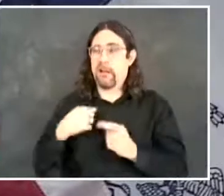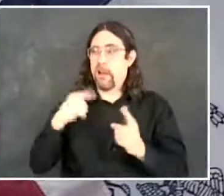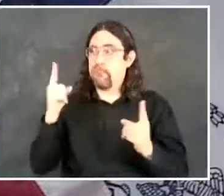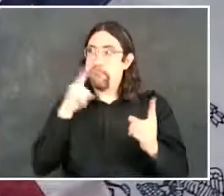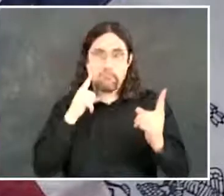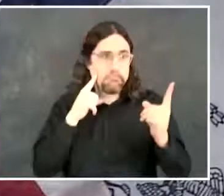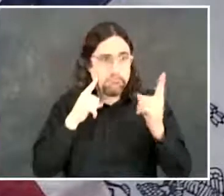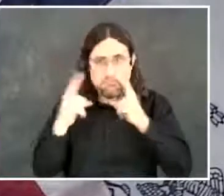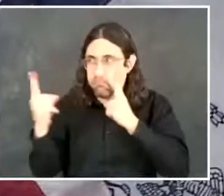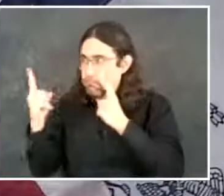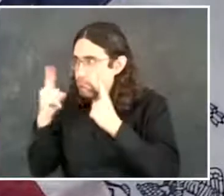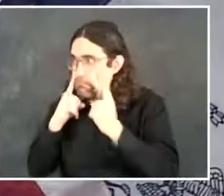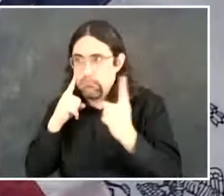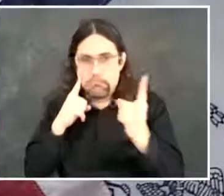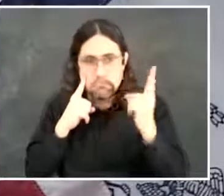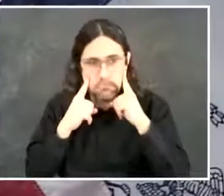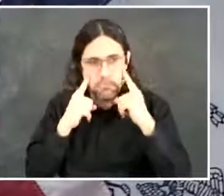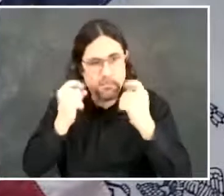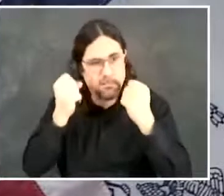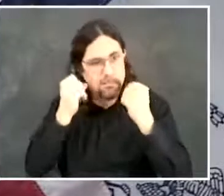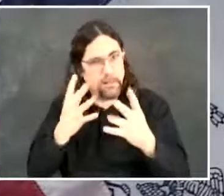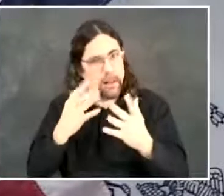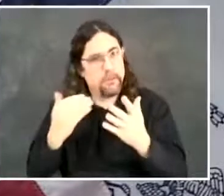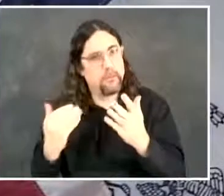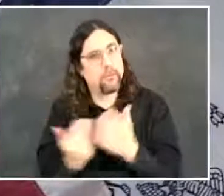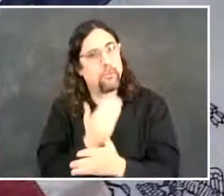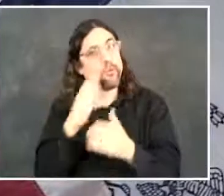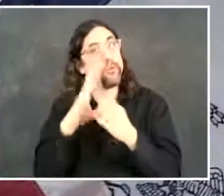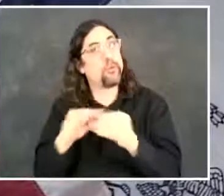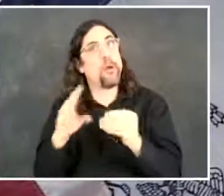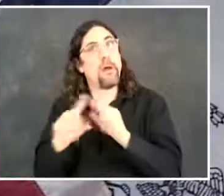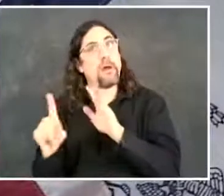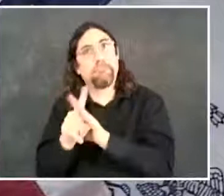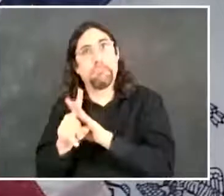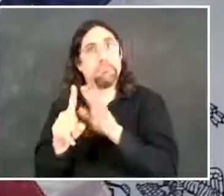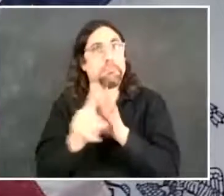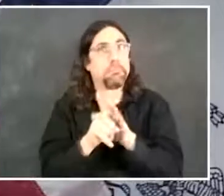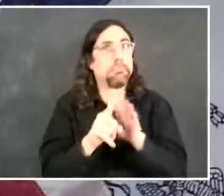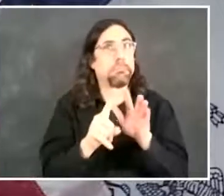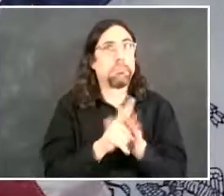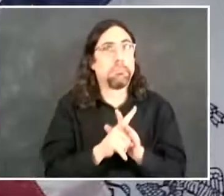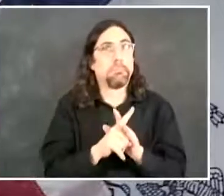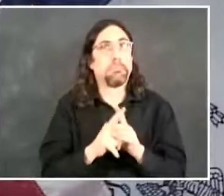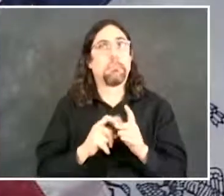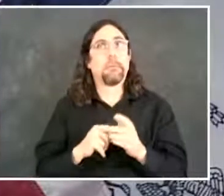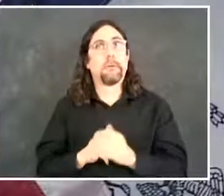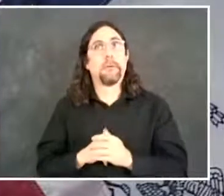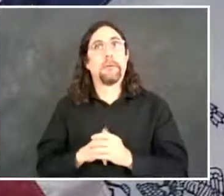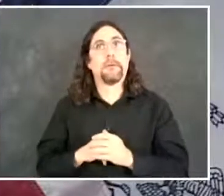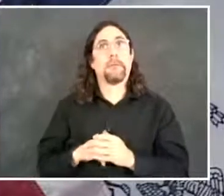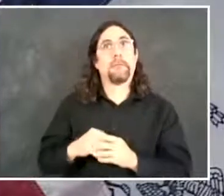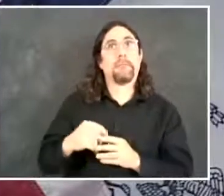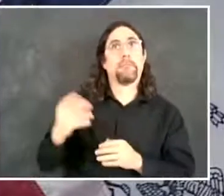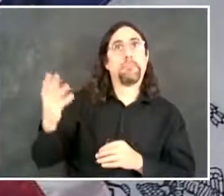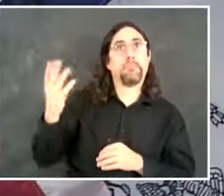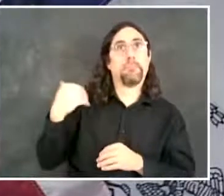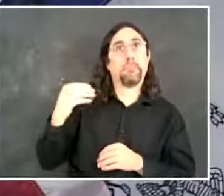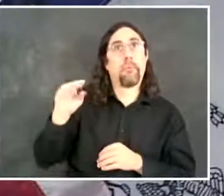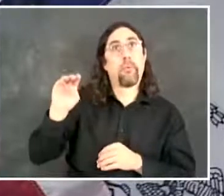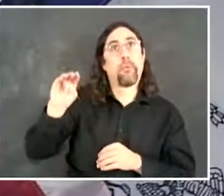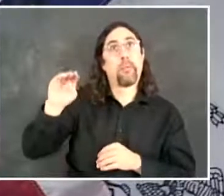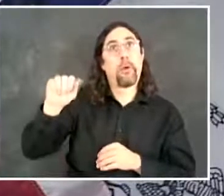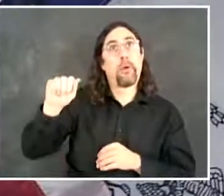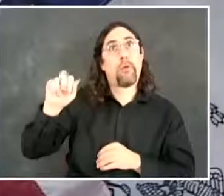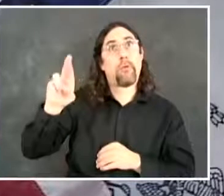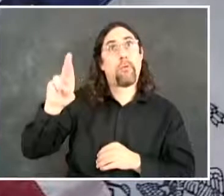started delivering a really substantial amount of PPEs. And the numbers I have is, for example, 12,000 N95s